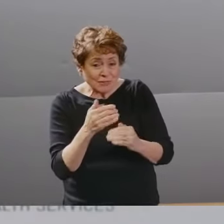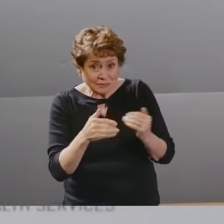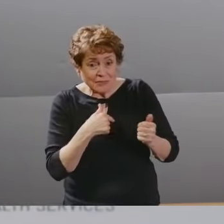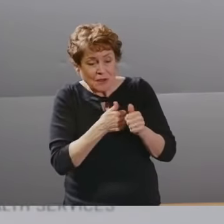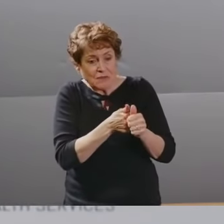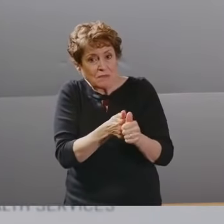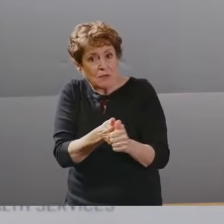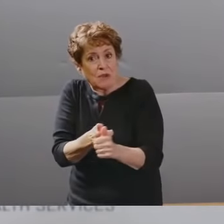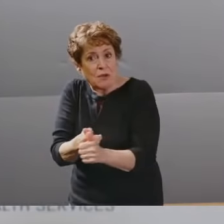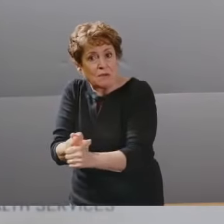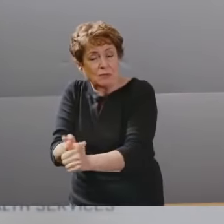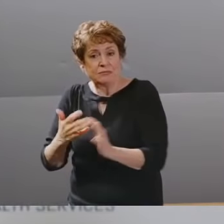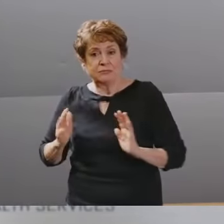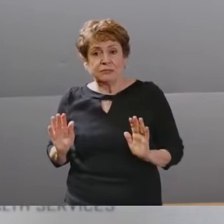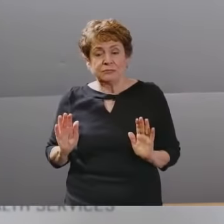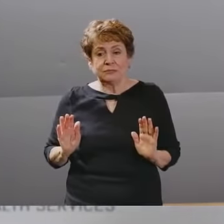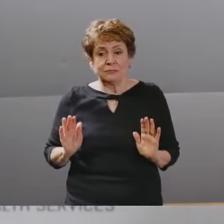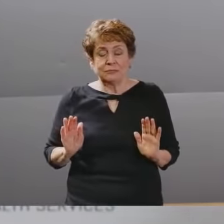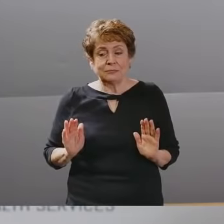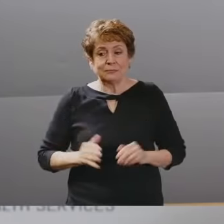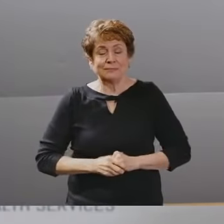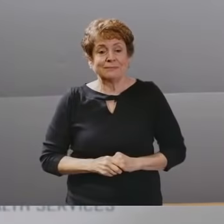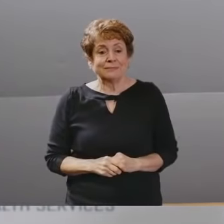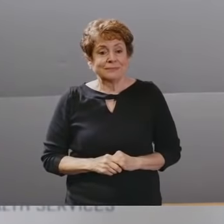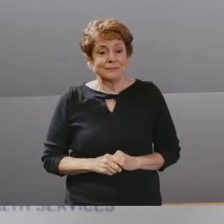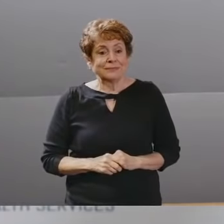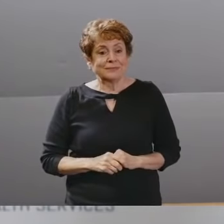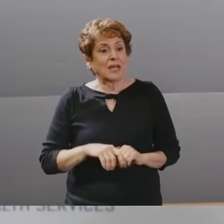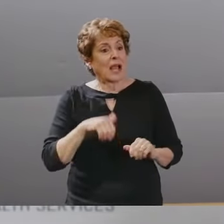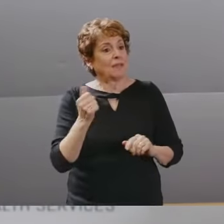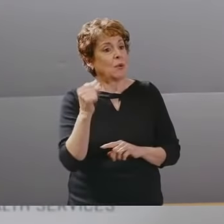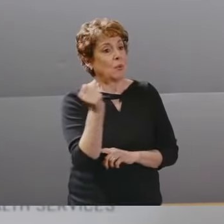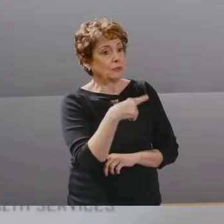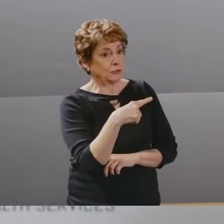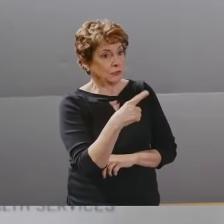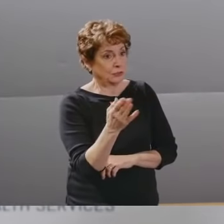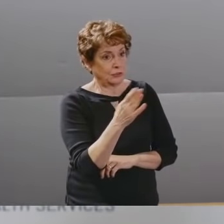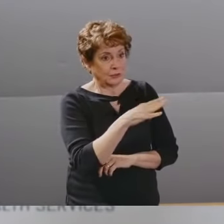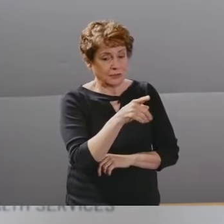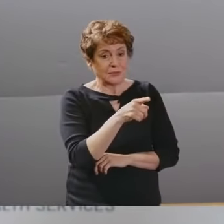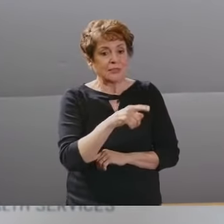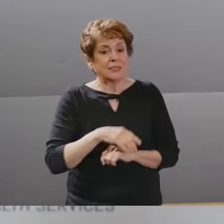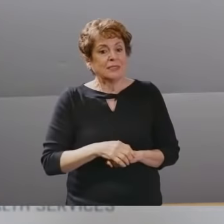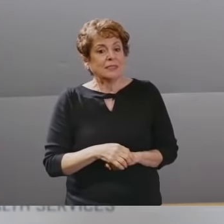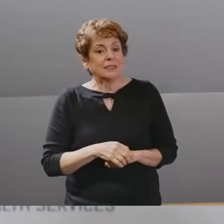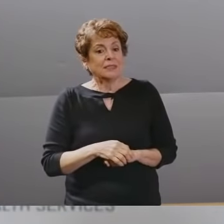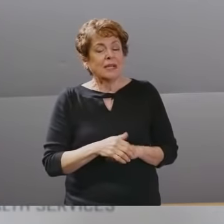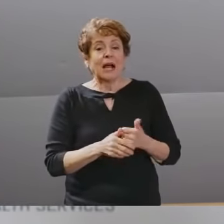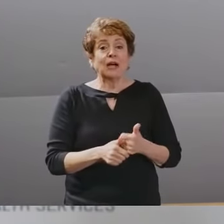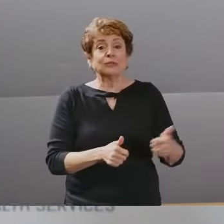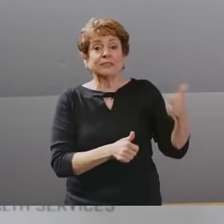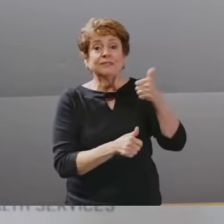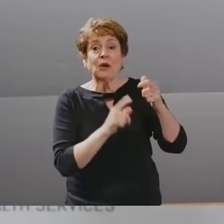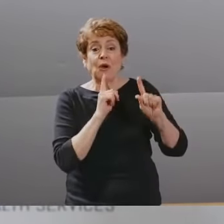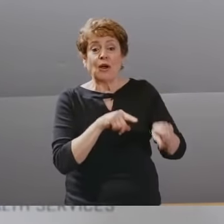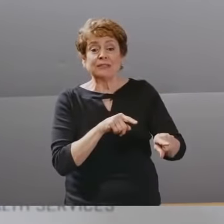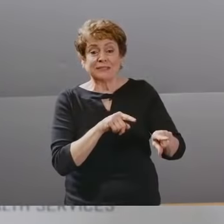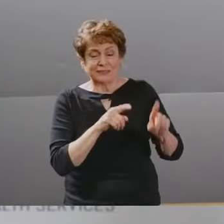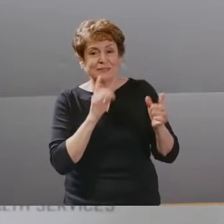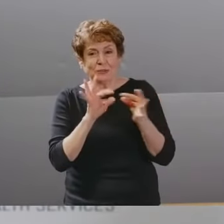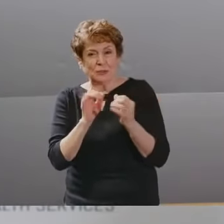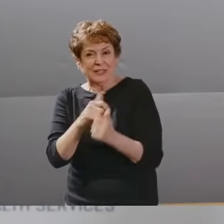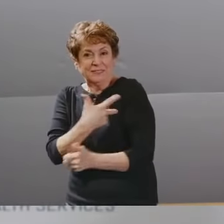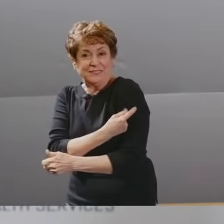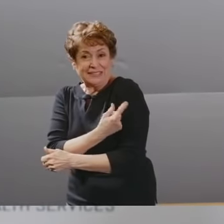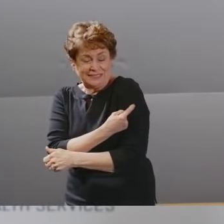Shifting gears, 2 topics. First one on your executive order on the vaccine. A lot of Arizonans want to know, we understand probably frontline workers are going to